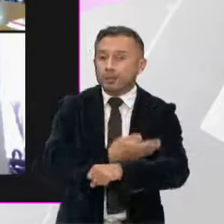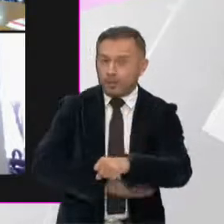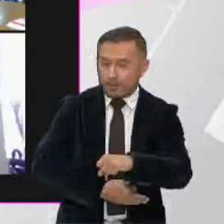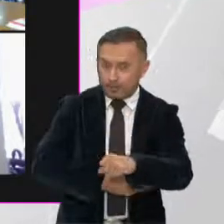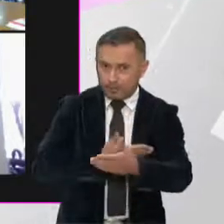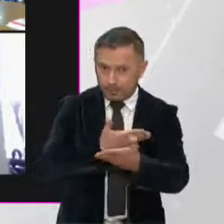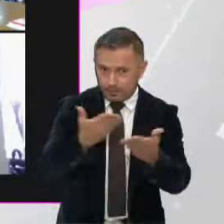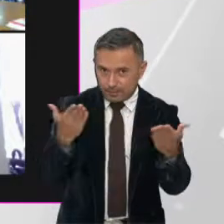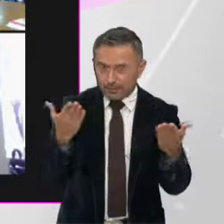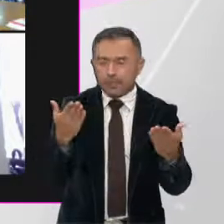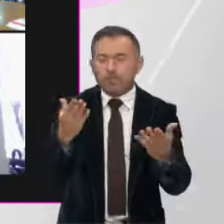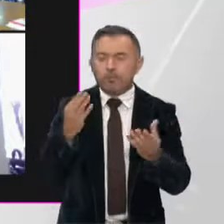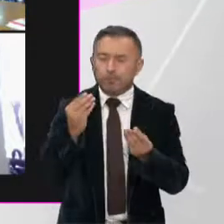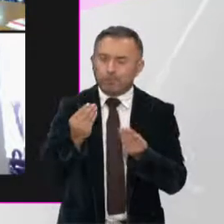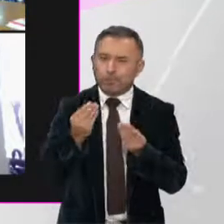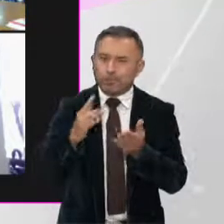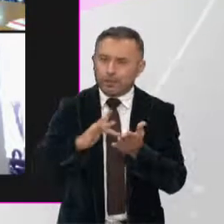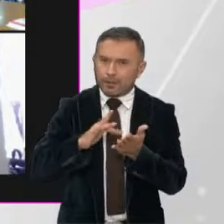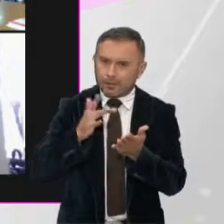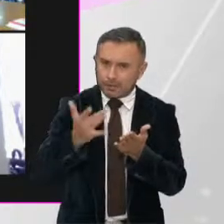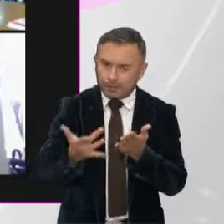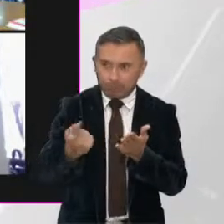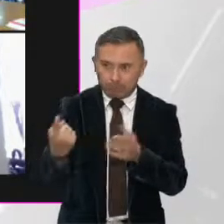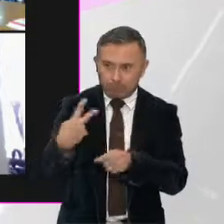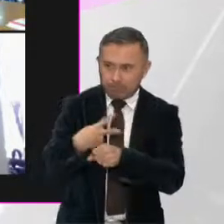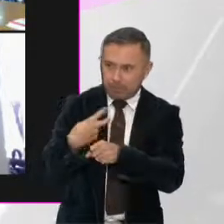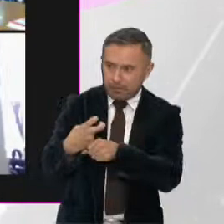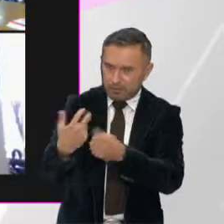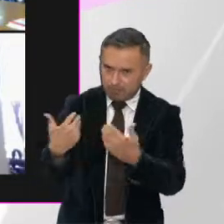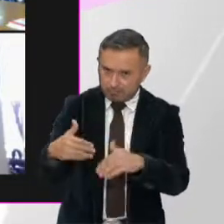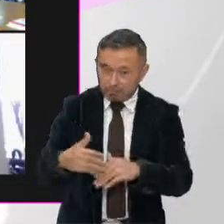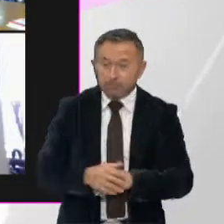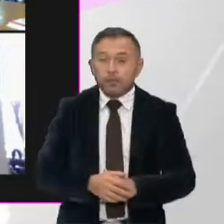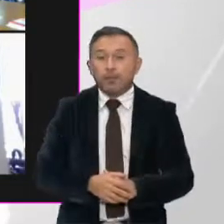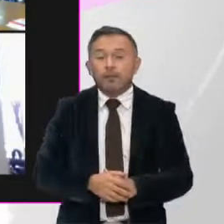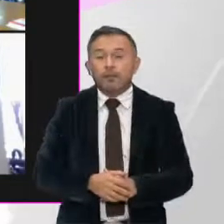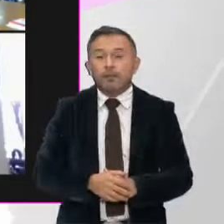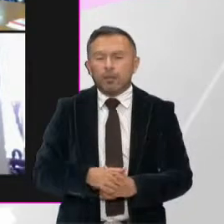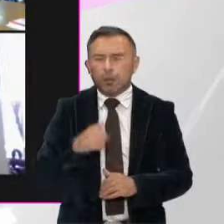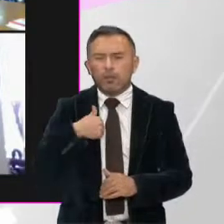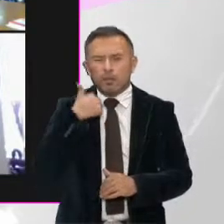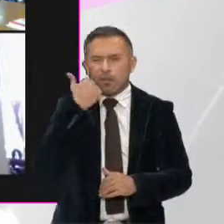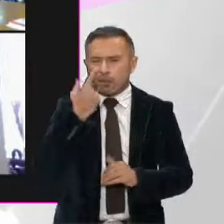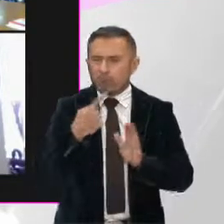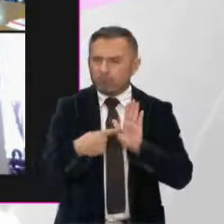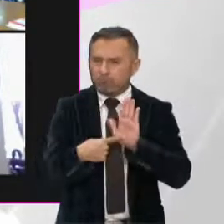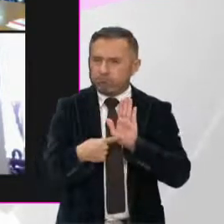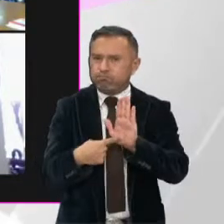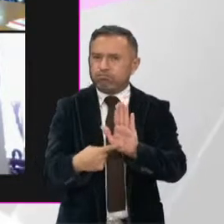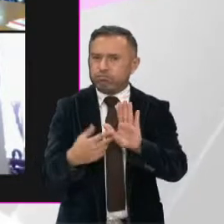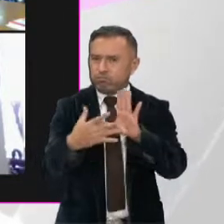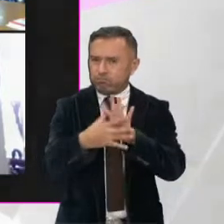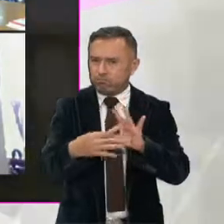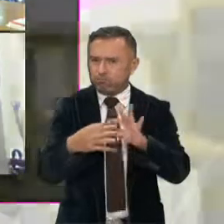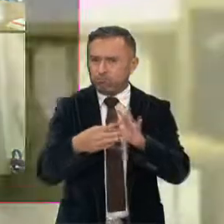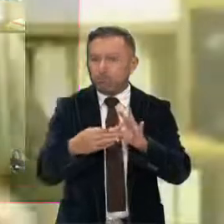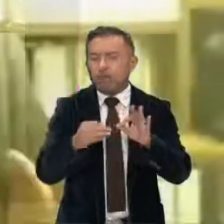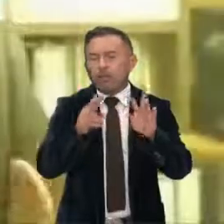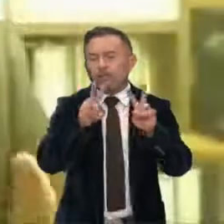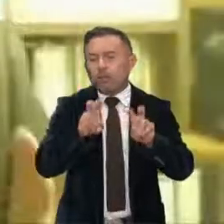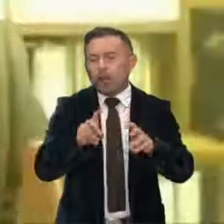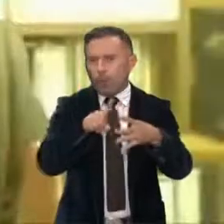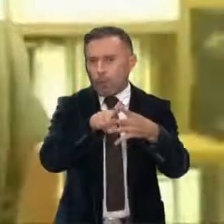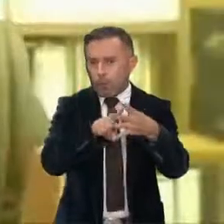Good afternoon. Thank you very much for this invitation. I would like